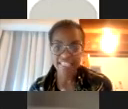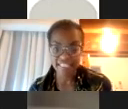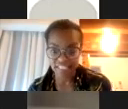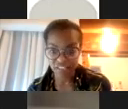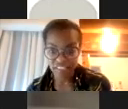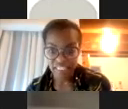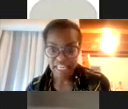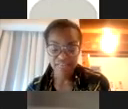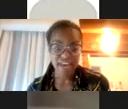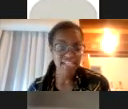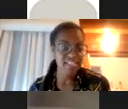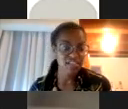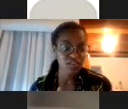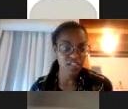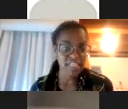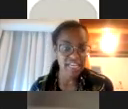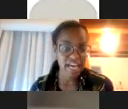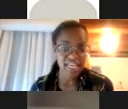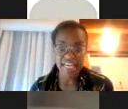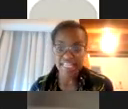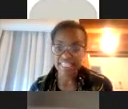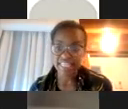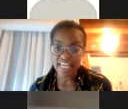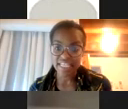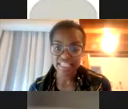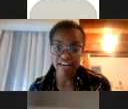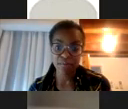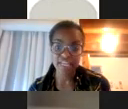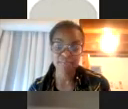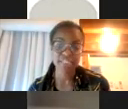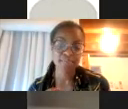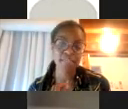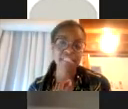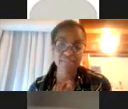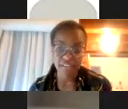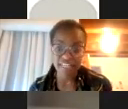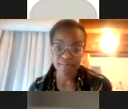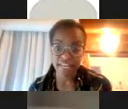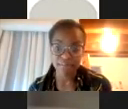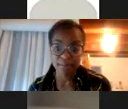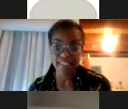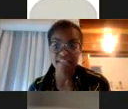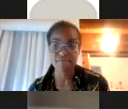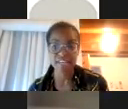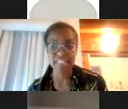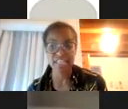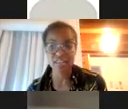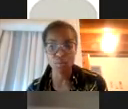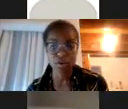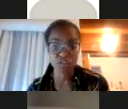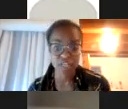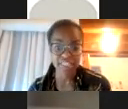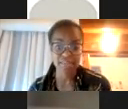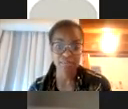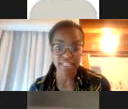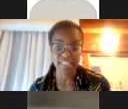not accidental. In fact, since the early 1980s, the government has been defunding Black mamas and investing in the